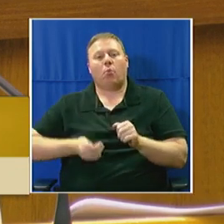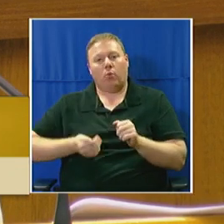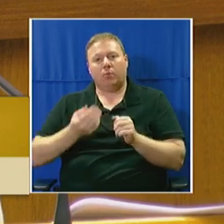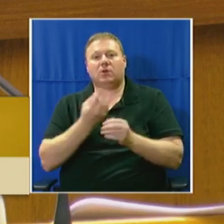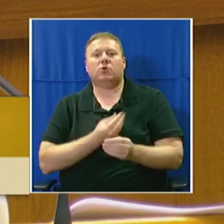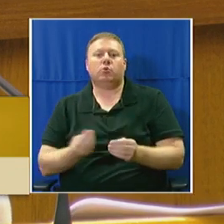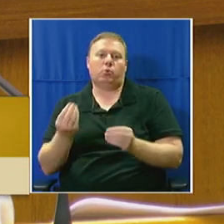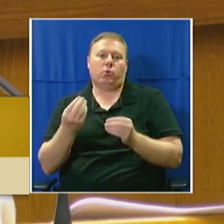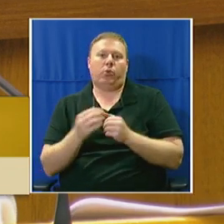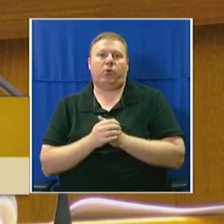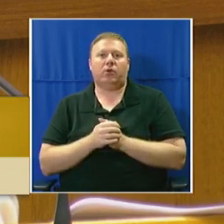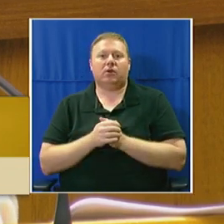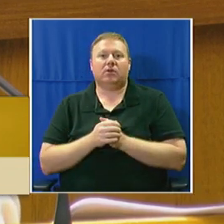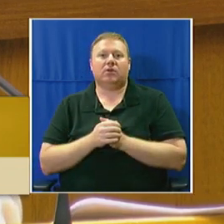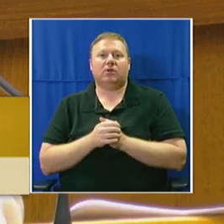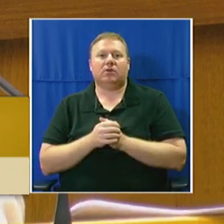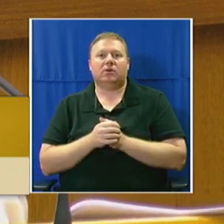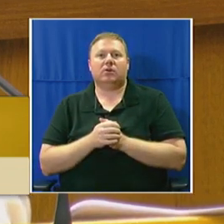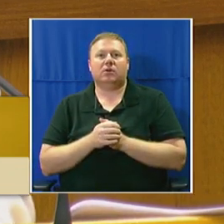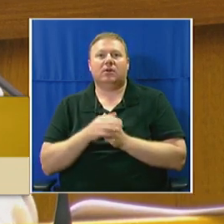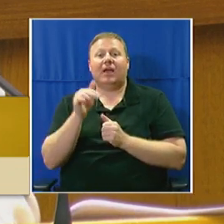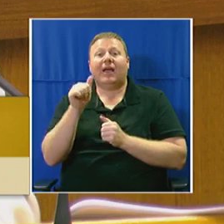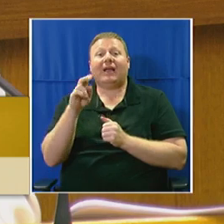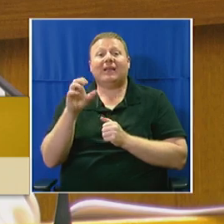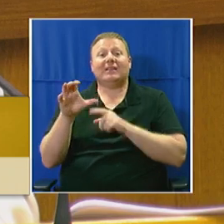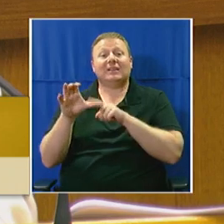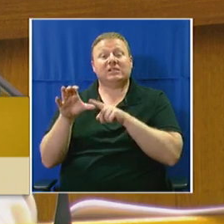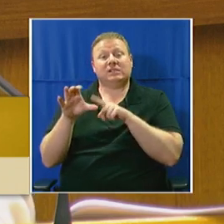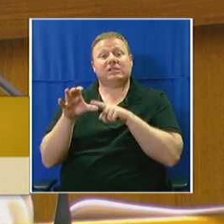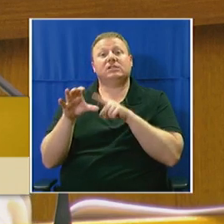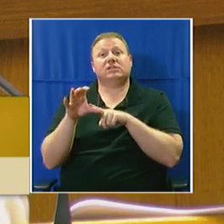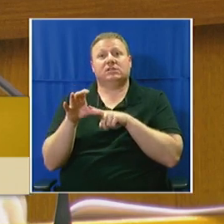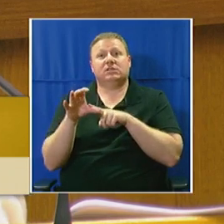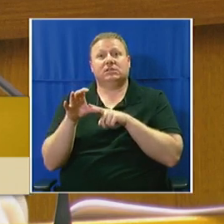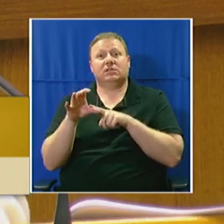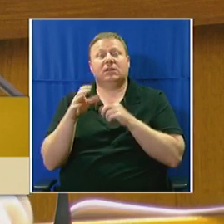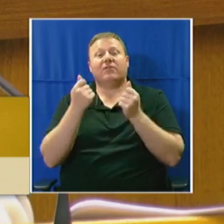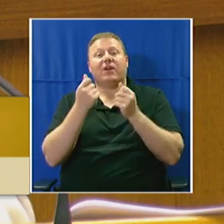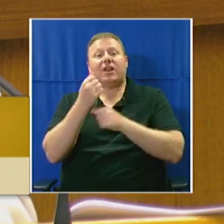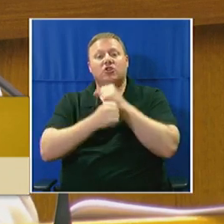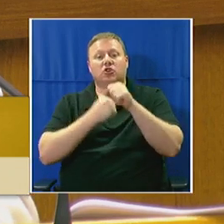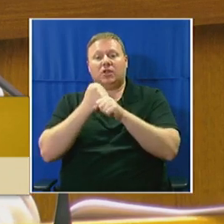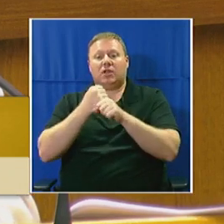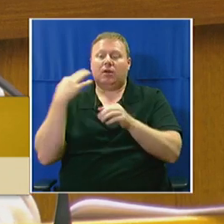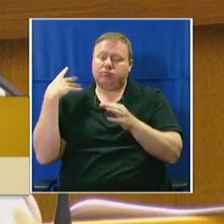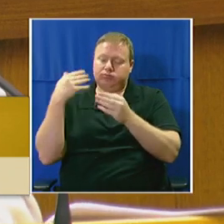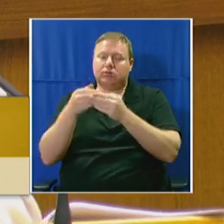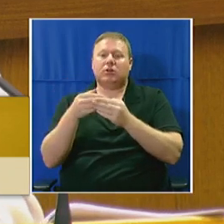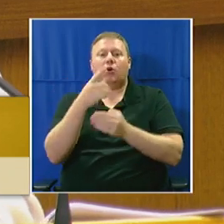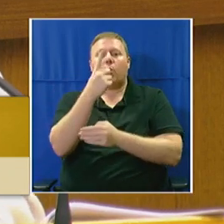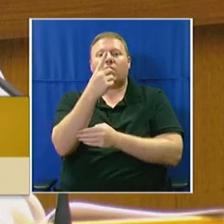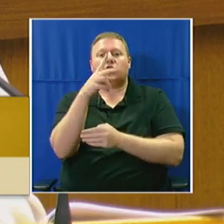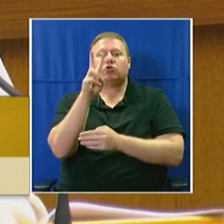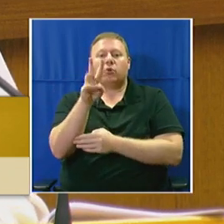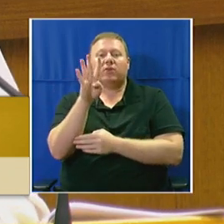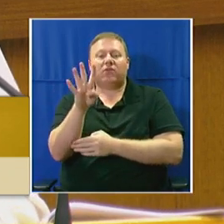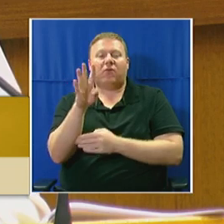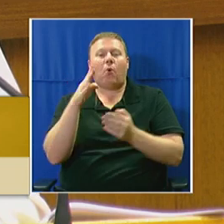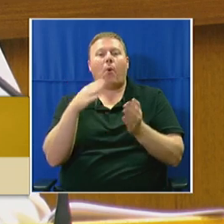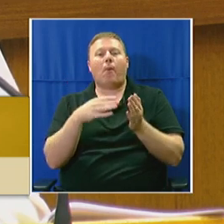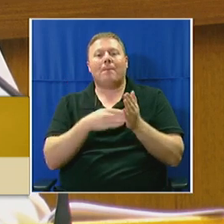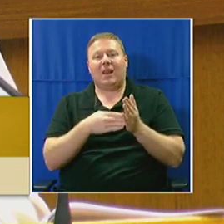such thec government has set aside in the coming Financial year 124 million from the